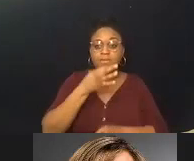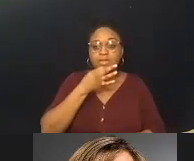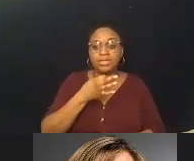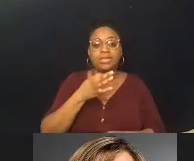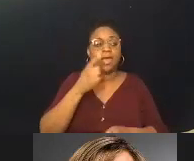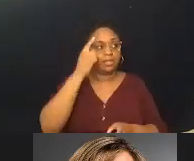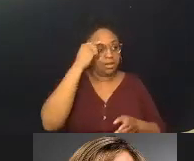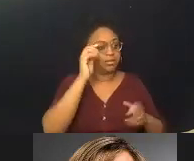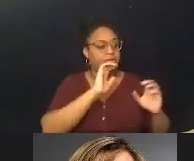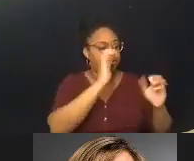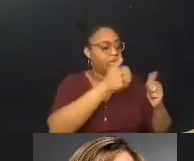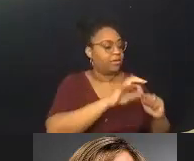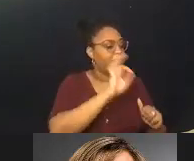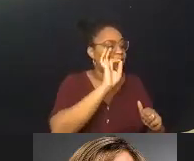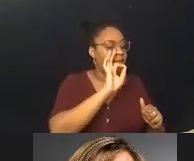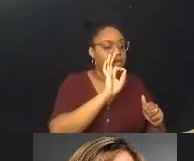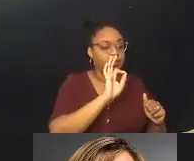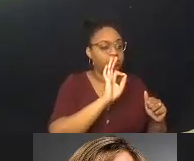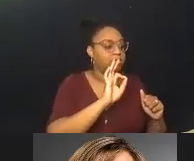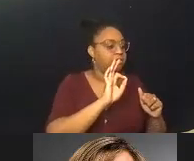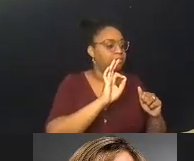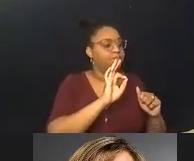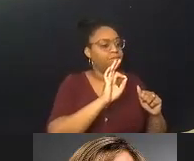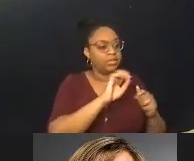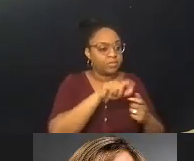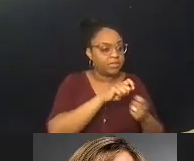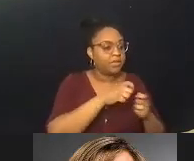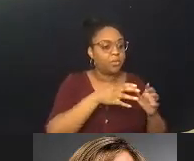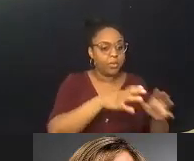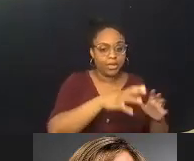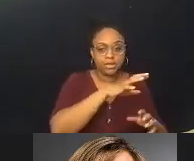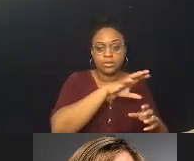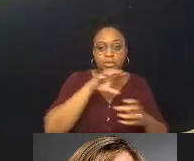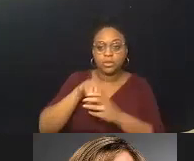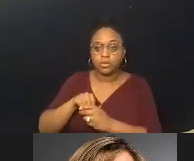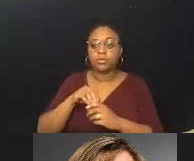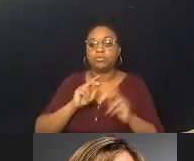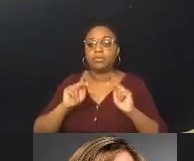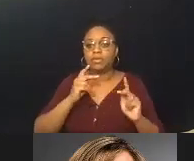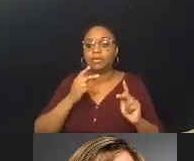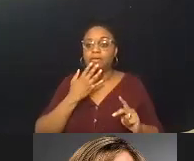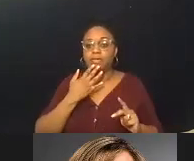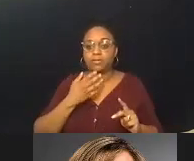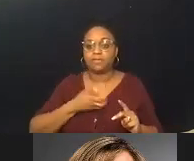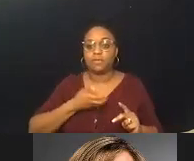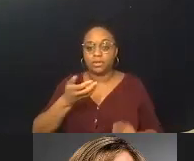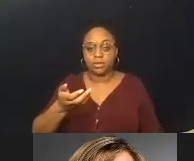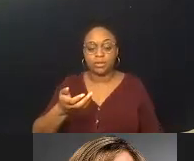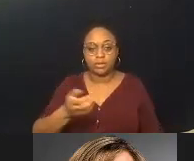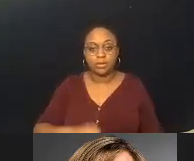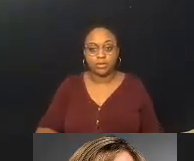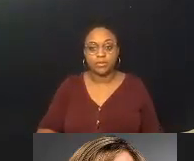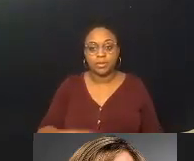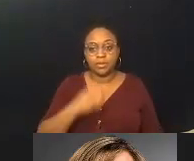to find and identify, very specific ways in which people of color or whoever's experiences have been shaped